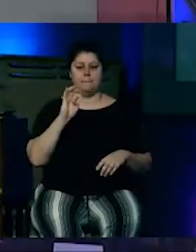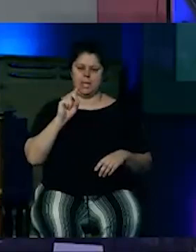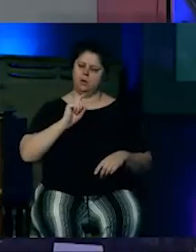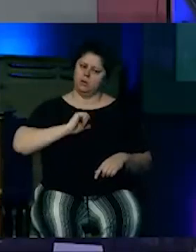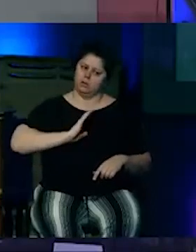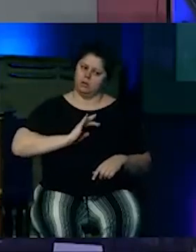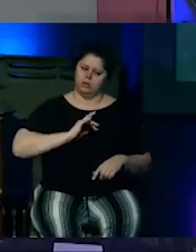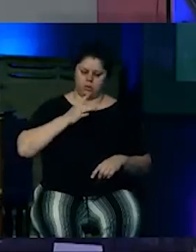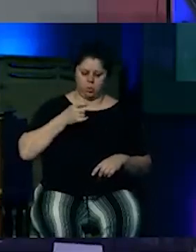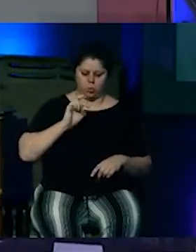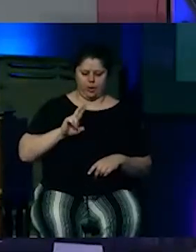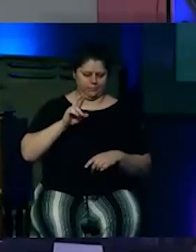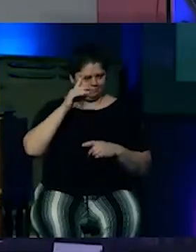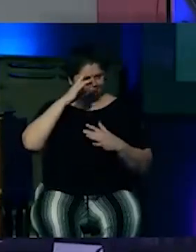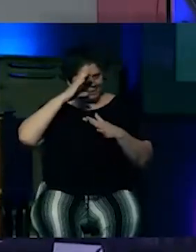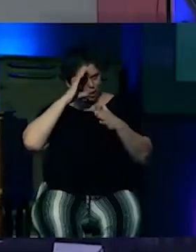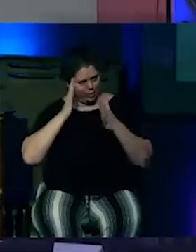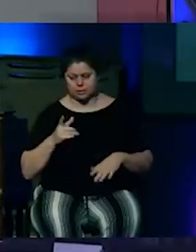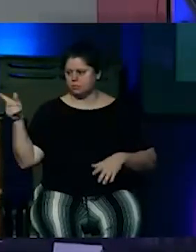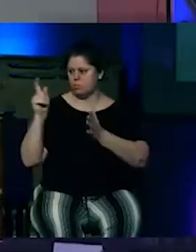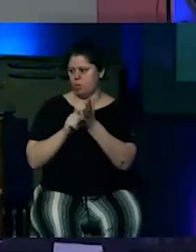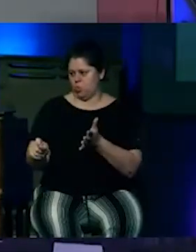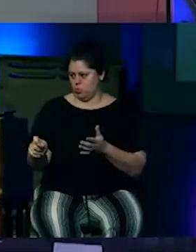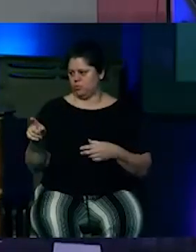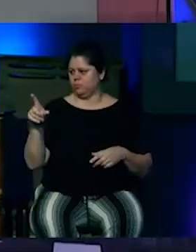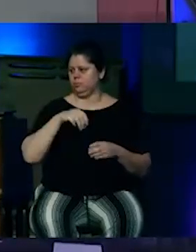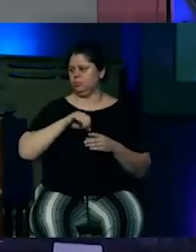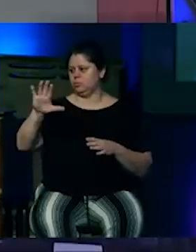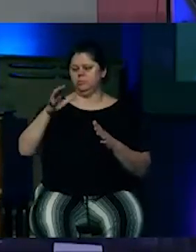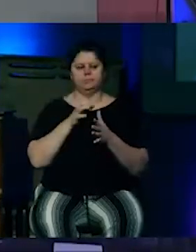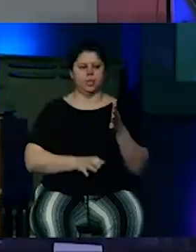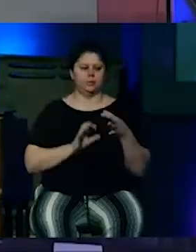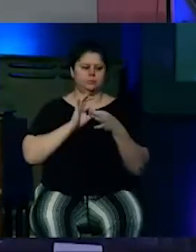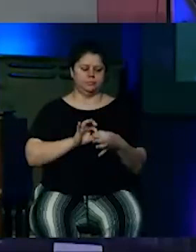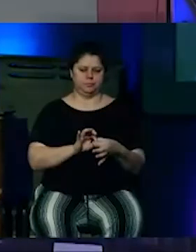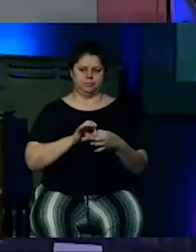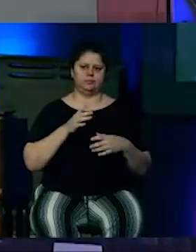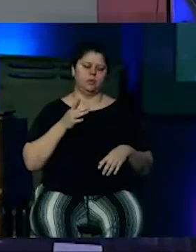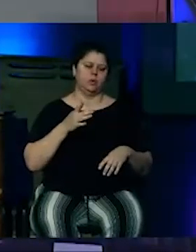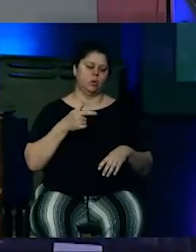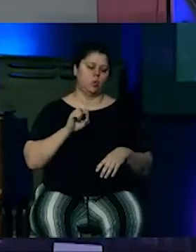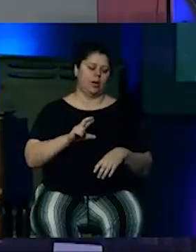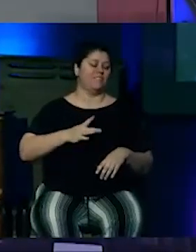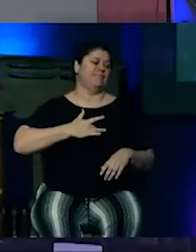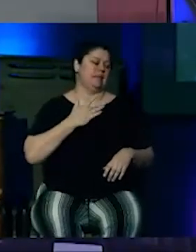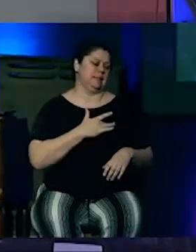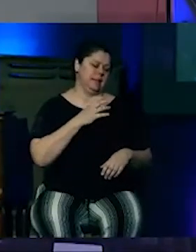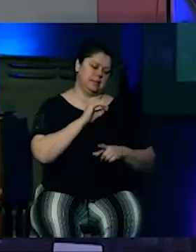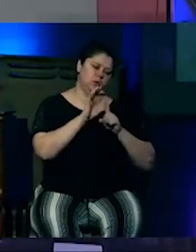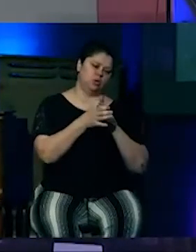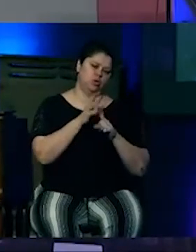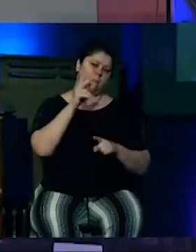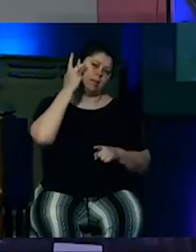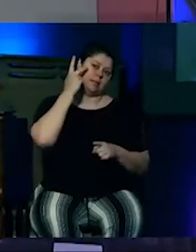theorist if you're into that kind of thing. She wrote this in her book, or in her chapter, Queer Feelings in the Cultural Politics of